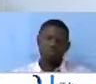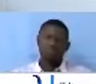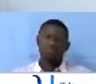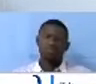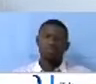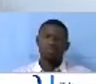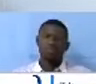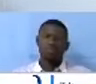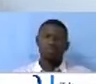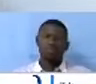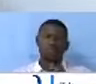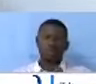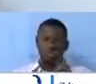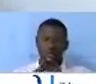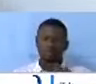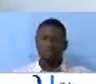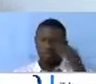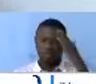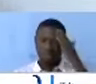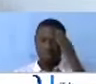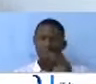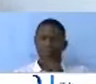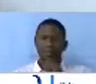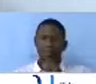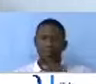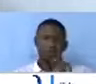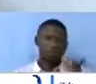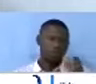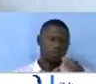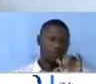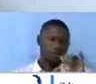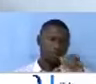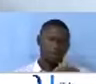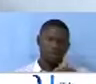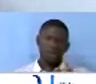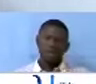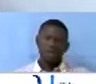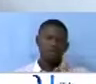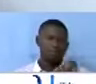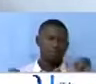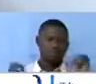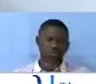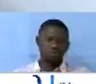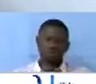thing I know is Mr. Gay has no interest in any politics. Because